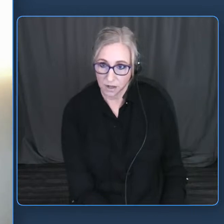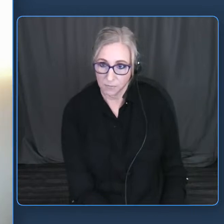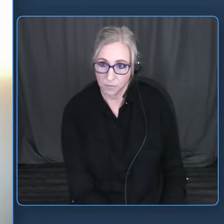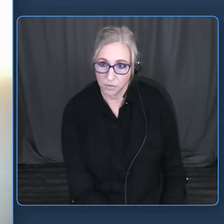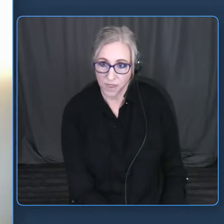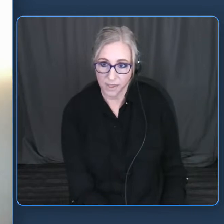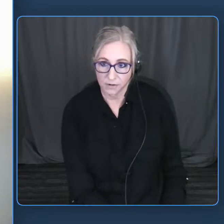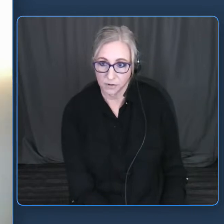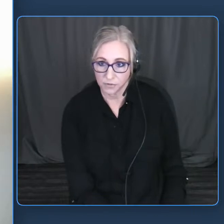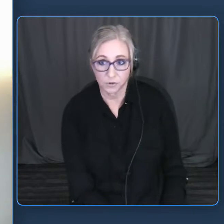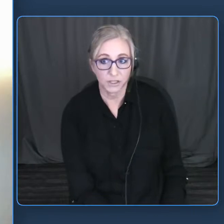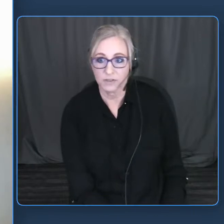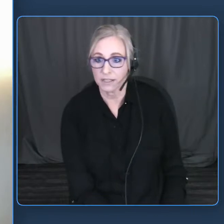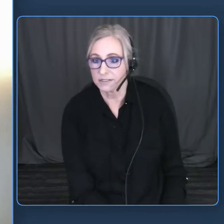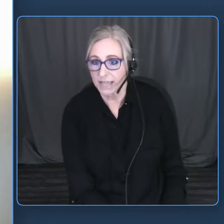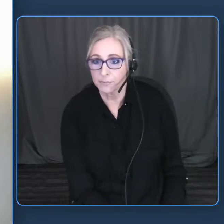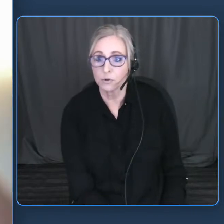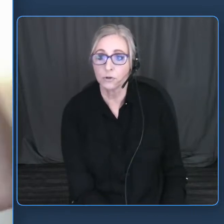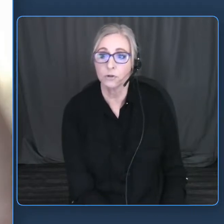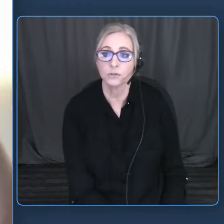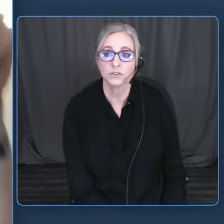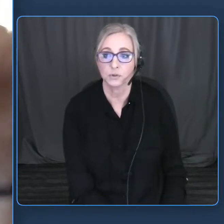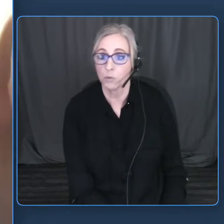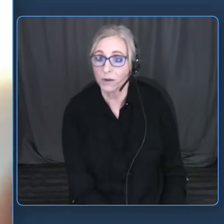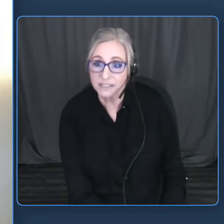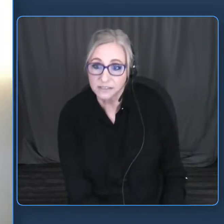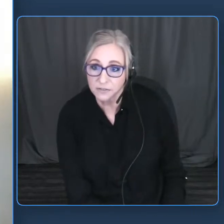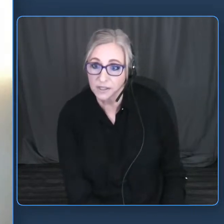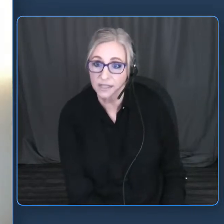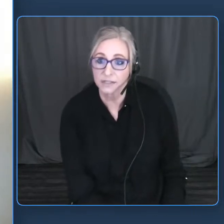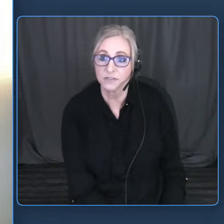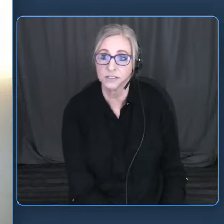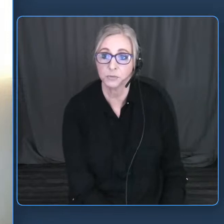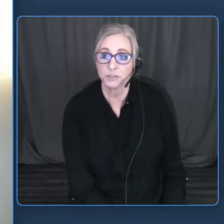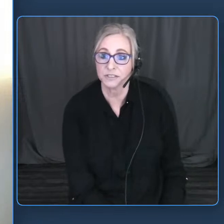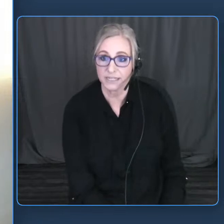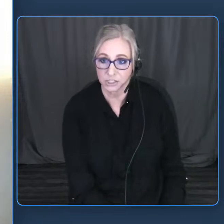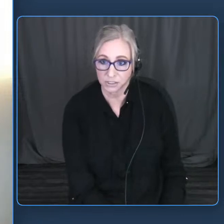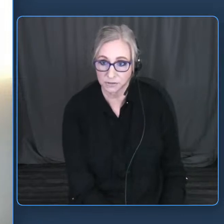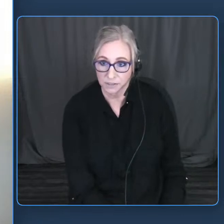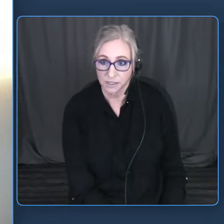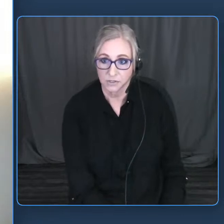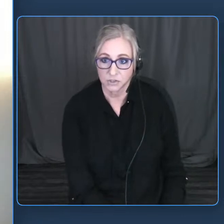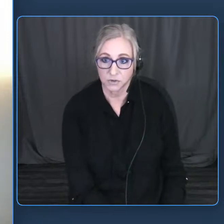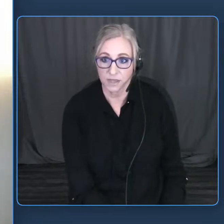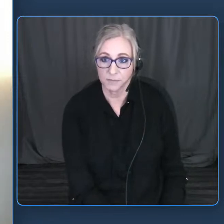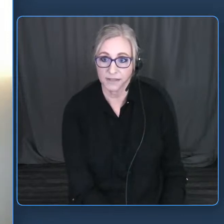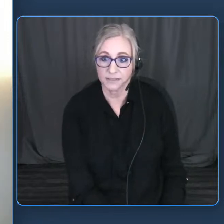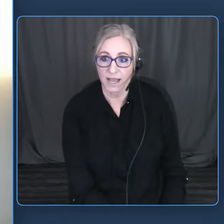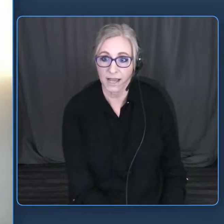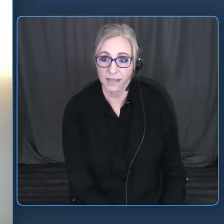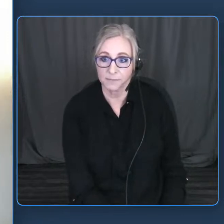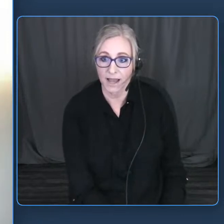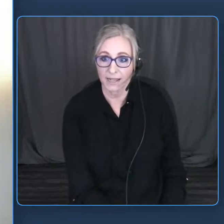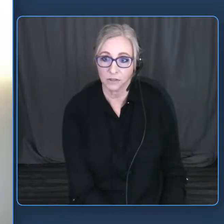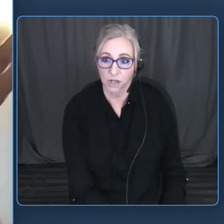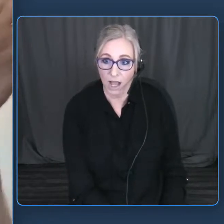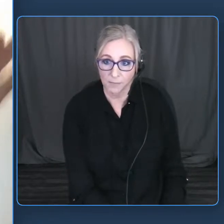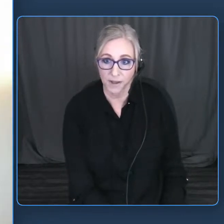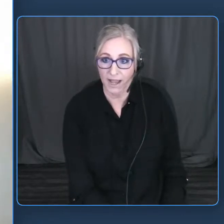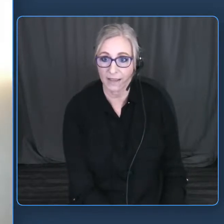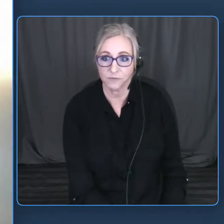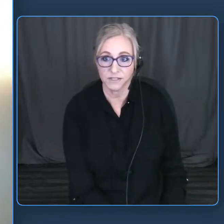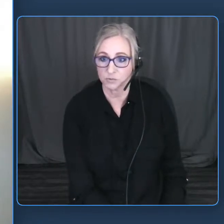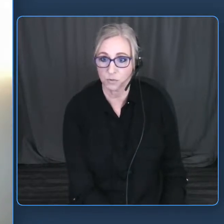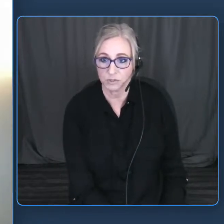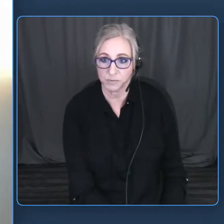caption, then they're giving examples, they're pointing to things in their presentation. So then by the time I look